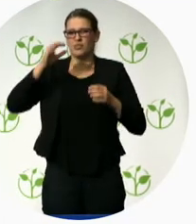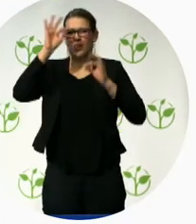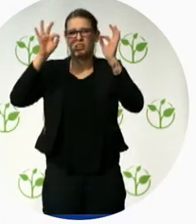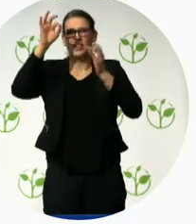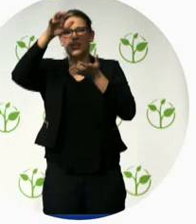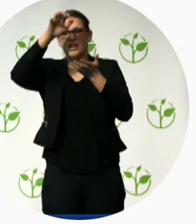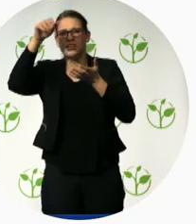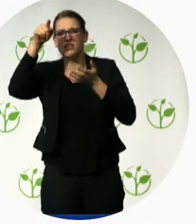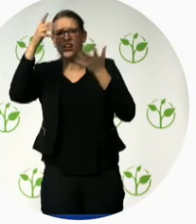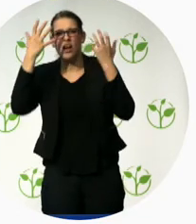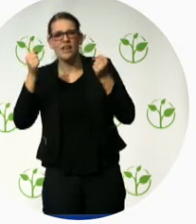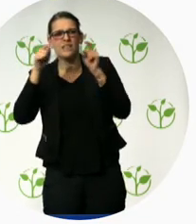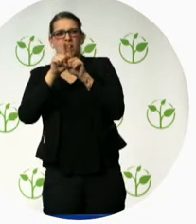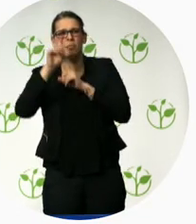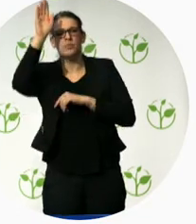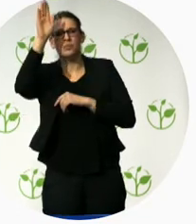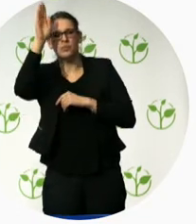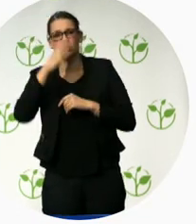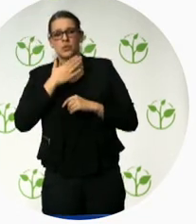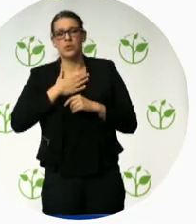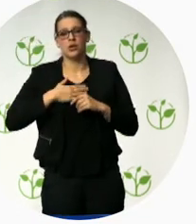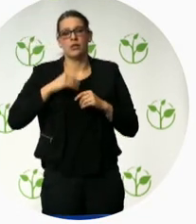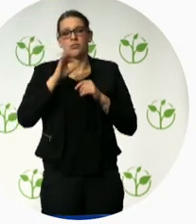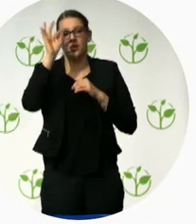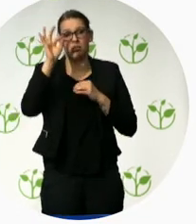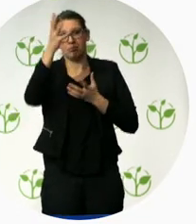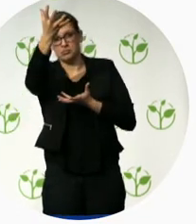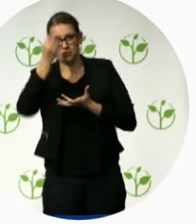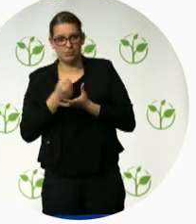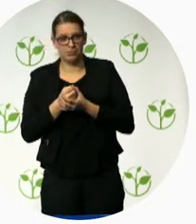Yes, please use the microphone.